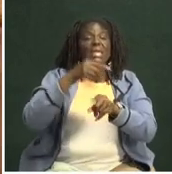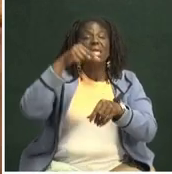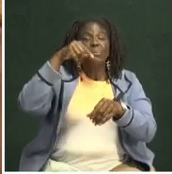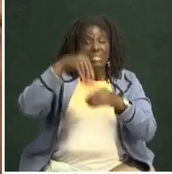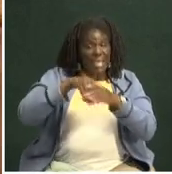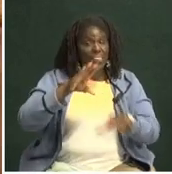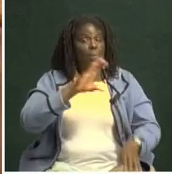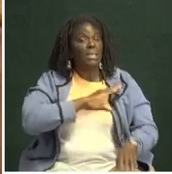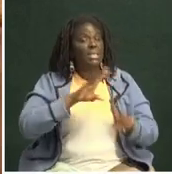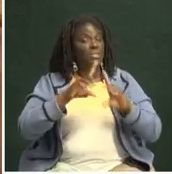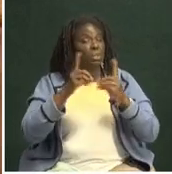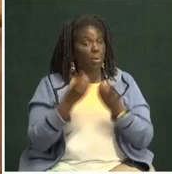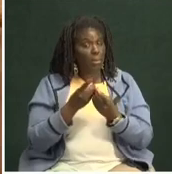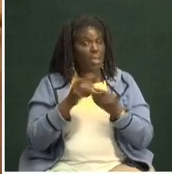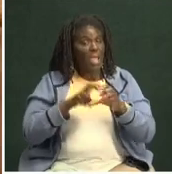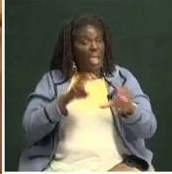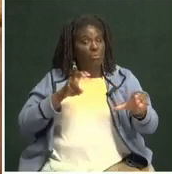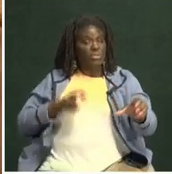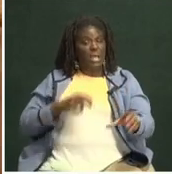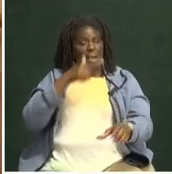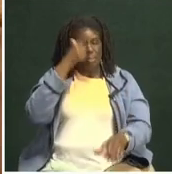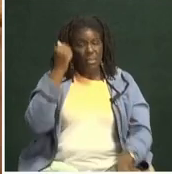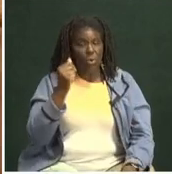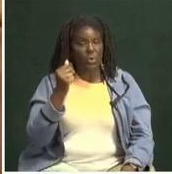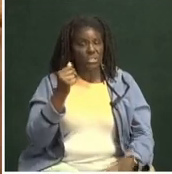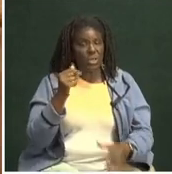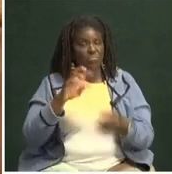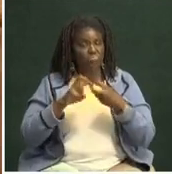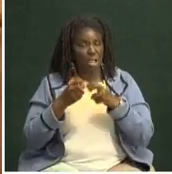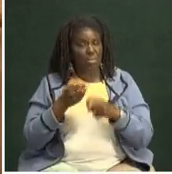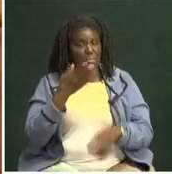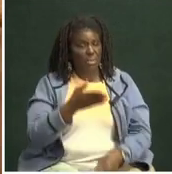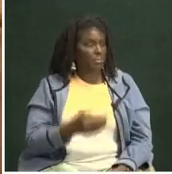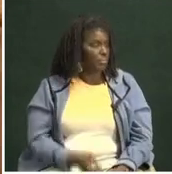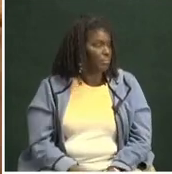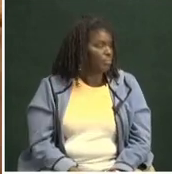police and resigned due to sectarianism.